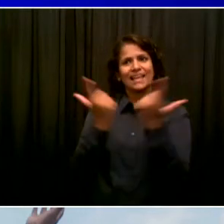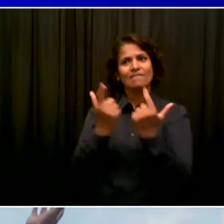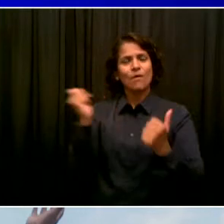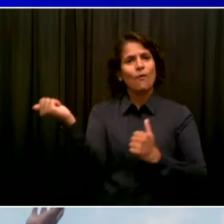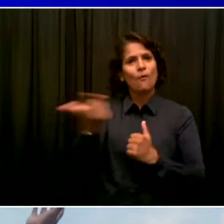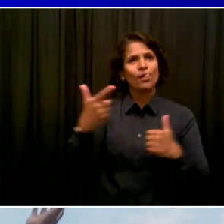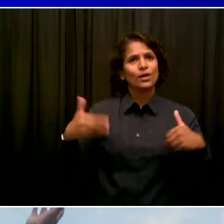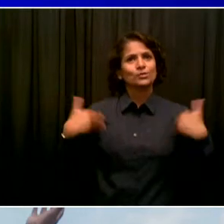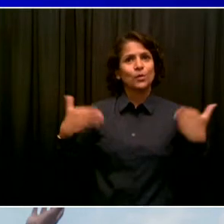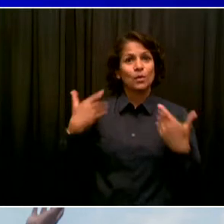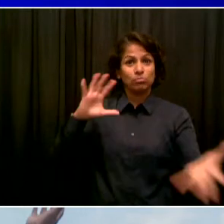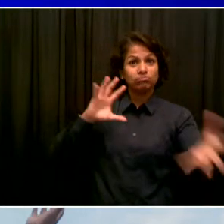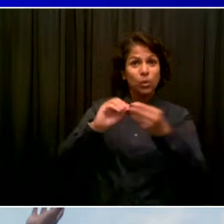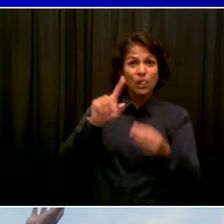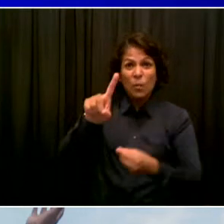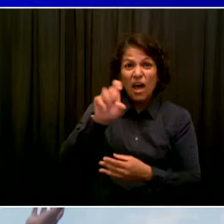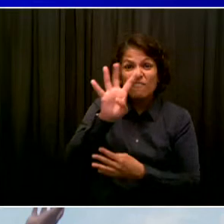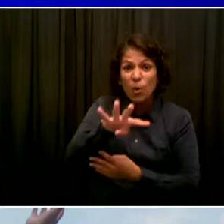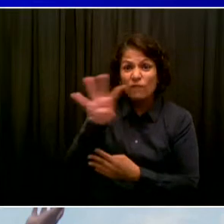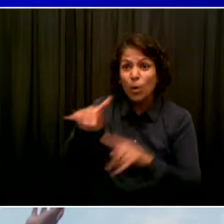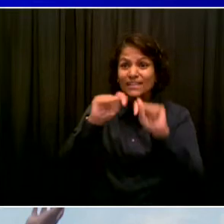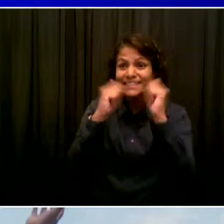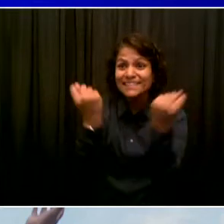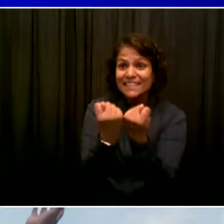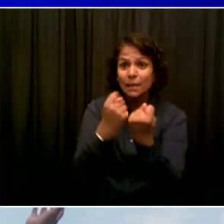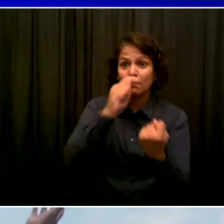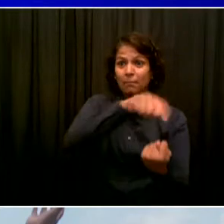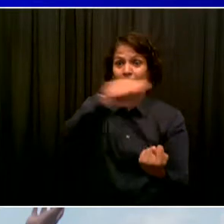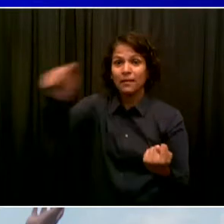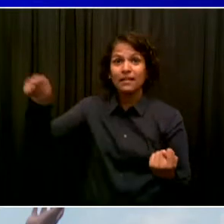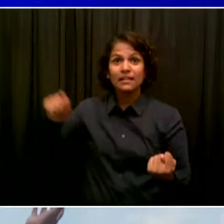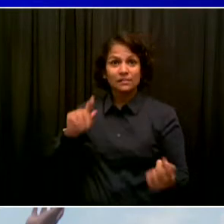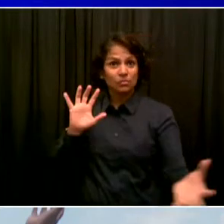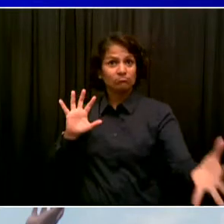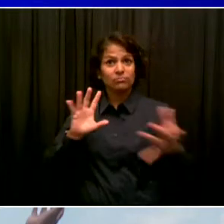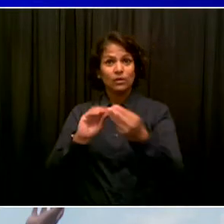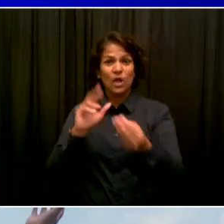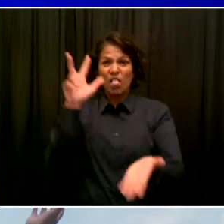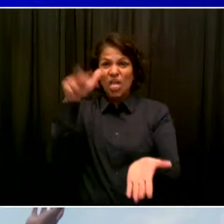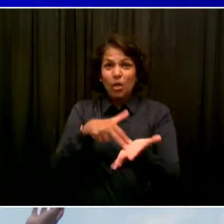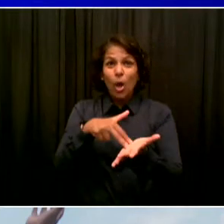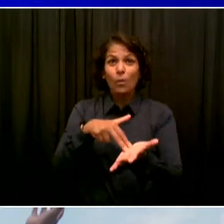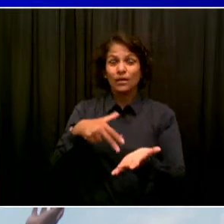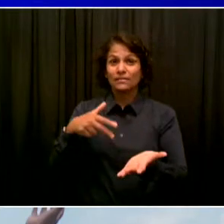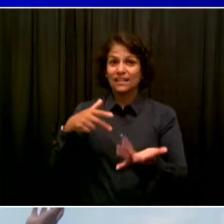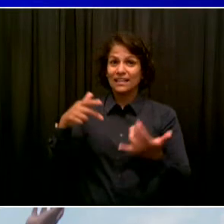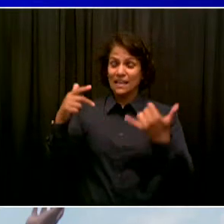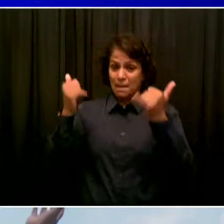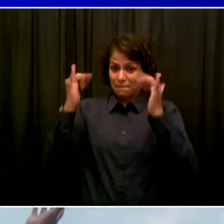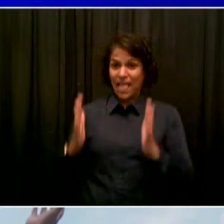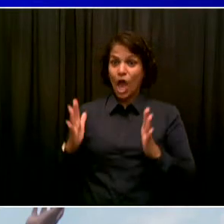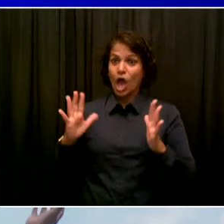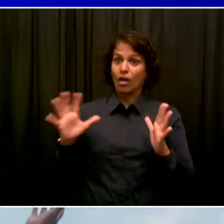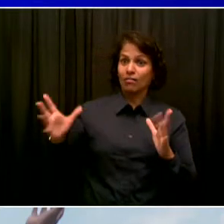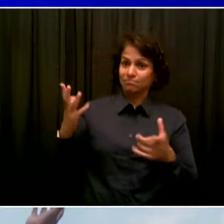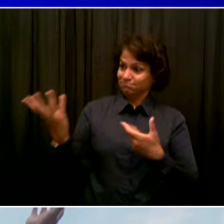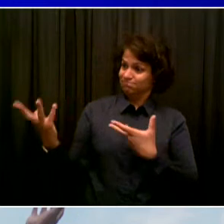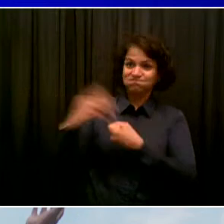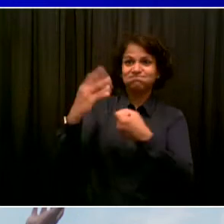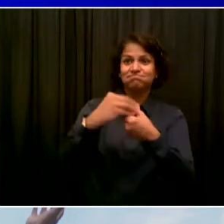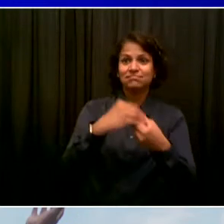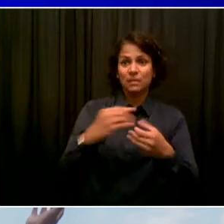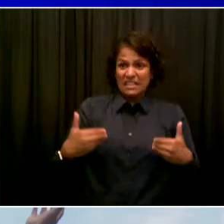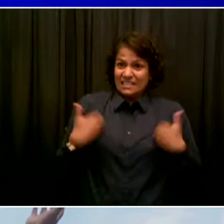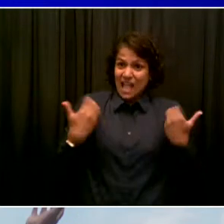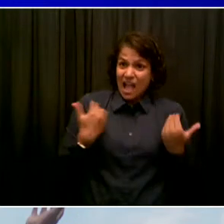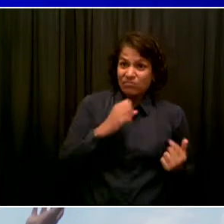3,000 players will be involved. We're going to do something special here, and it's going to be felt by thousands and thousands more. It's